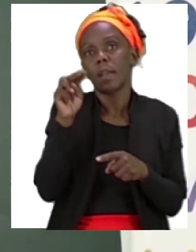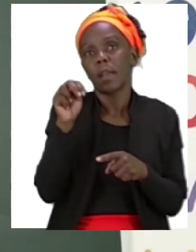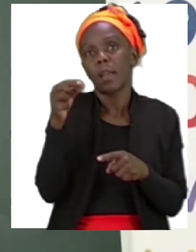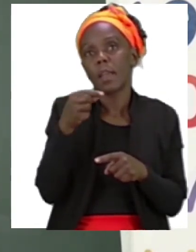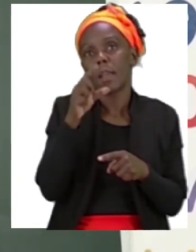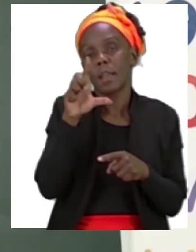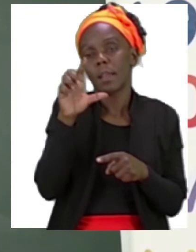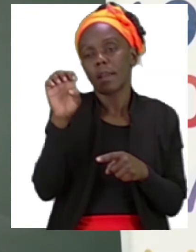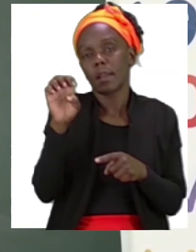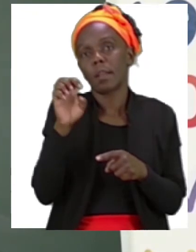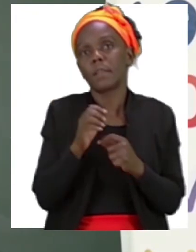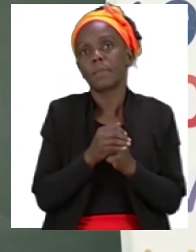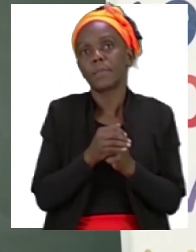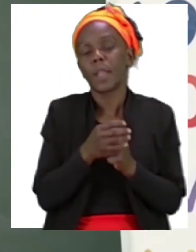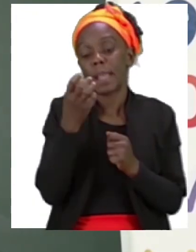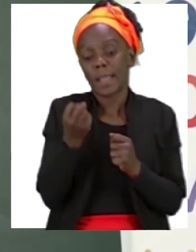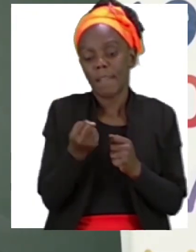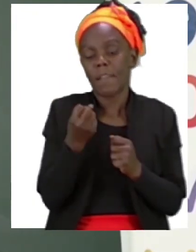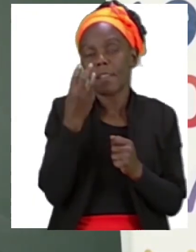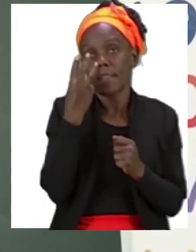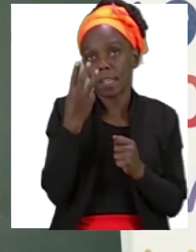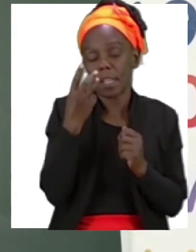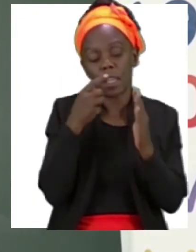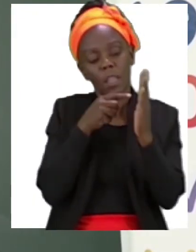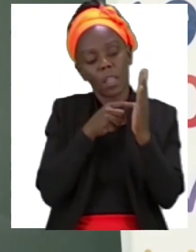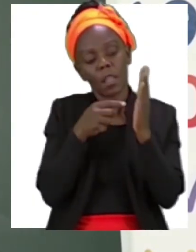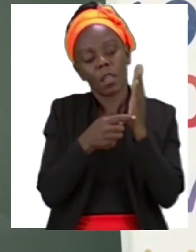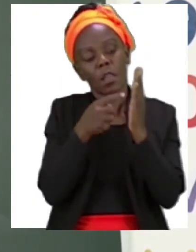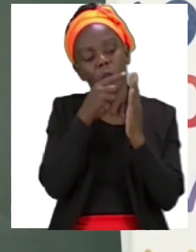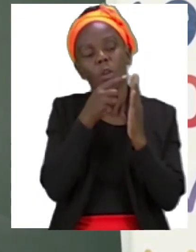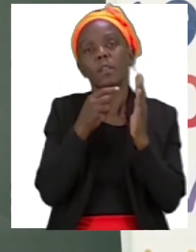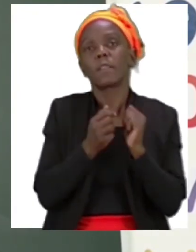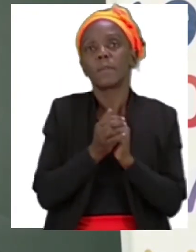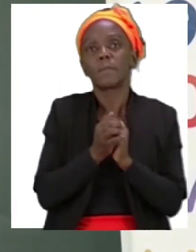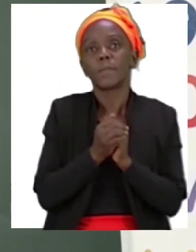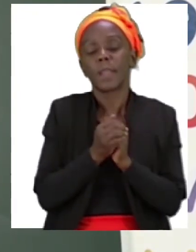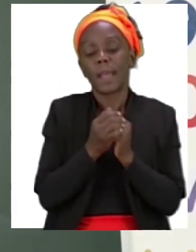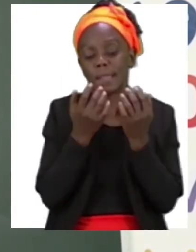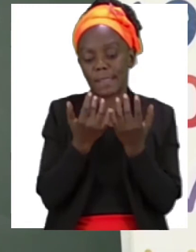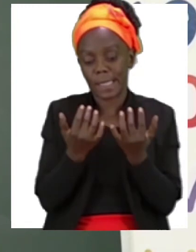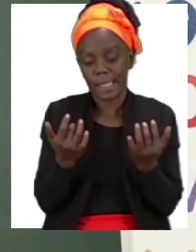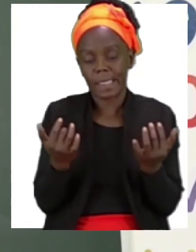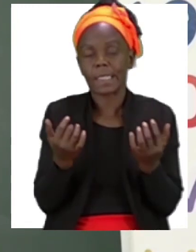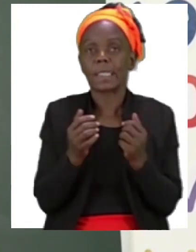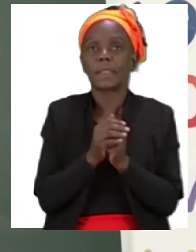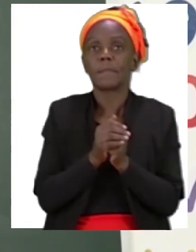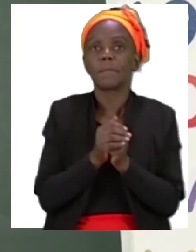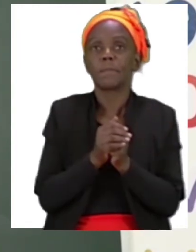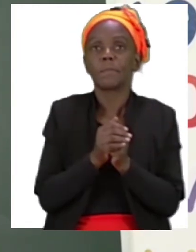3. And it starts with a T for triangle. You are going to be coloring all